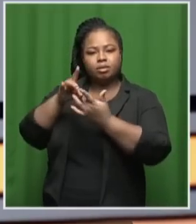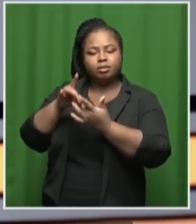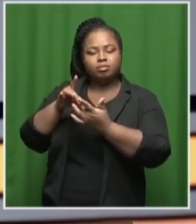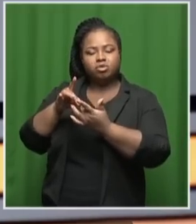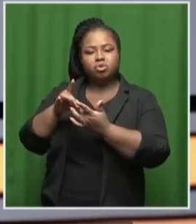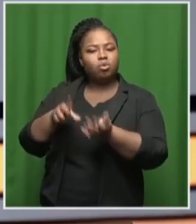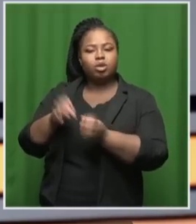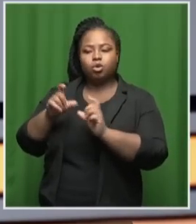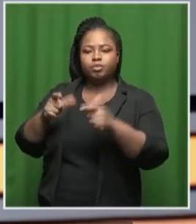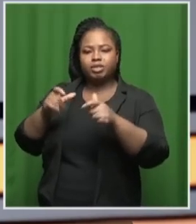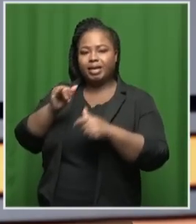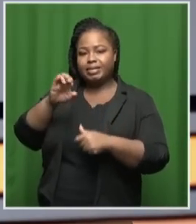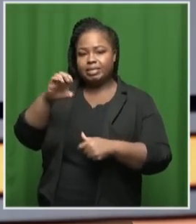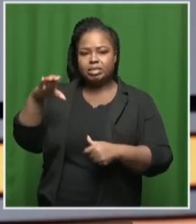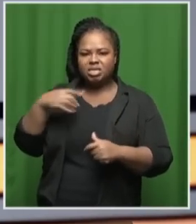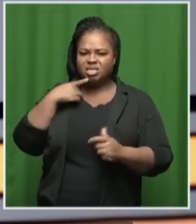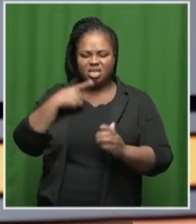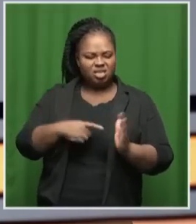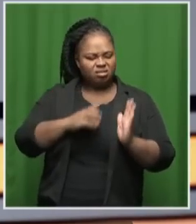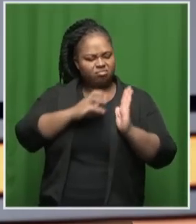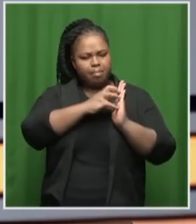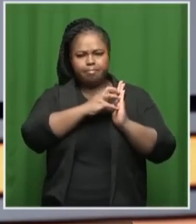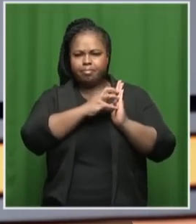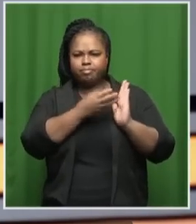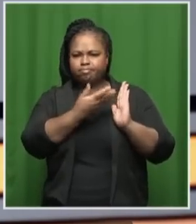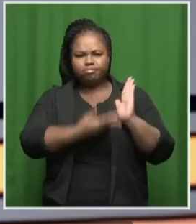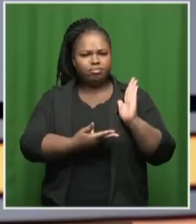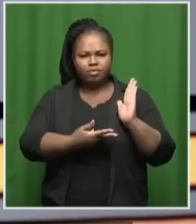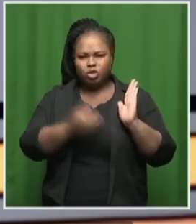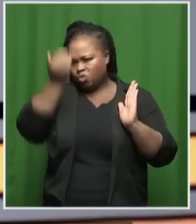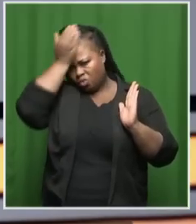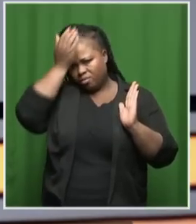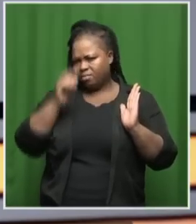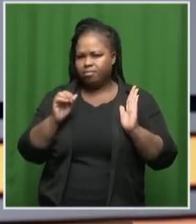the ballot because of the Constitution. The Constitution